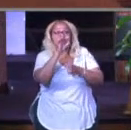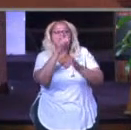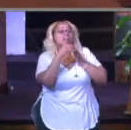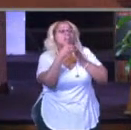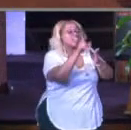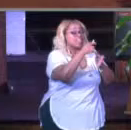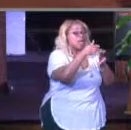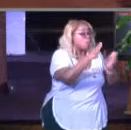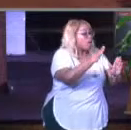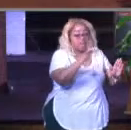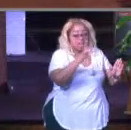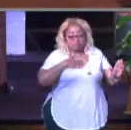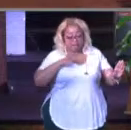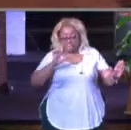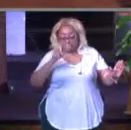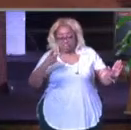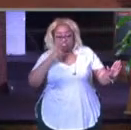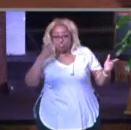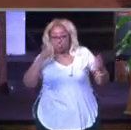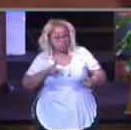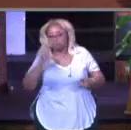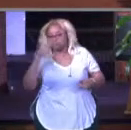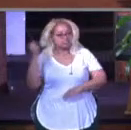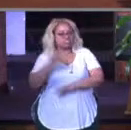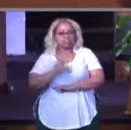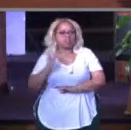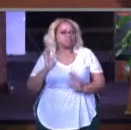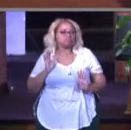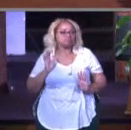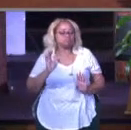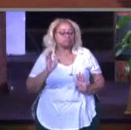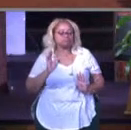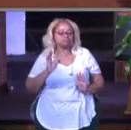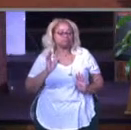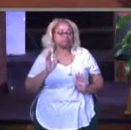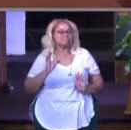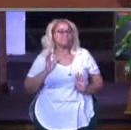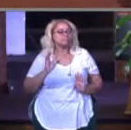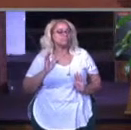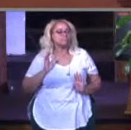that their flesh doesn't agree with, they shut down.